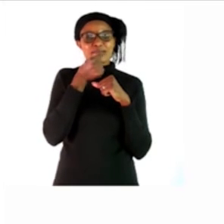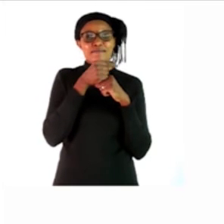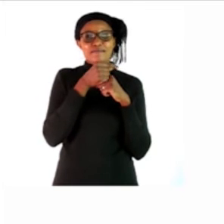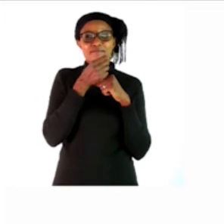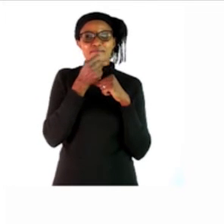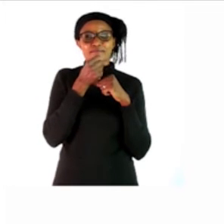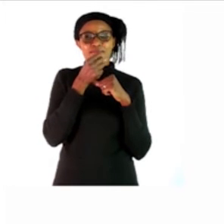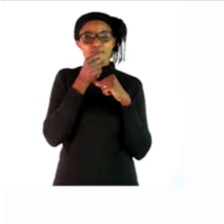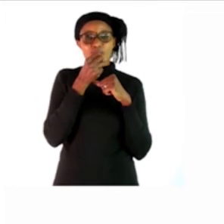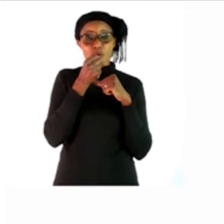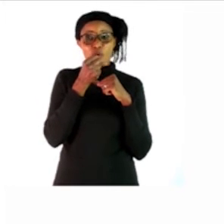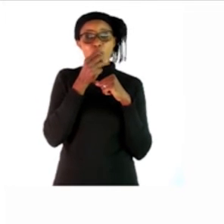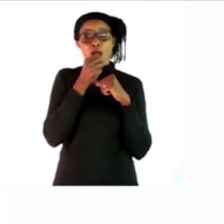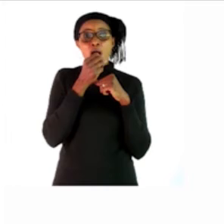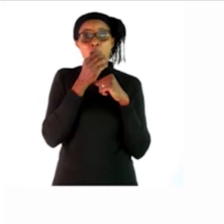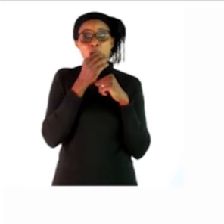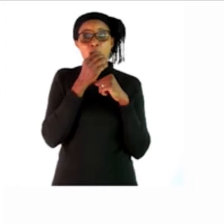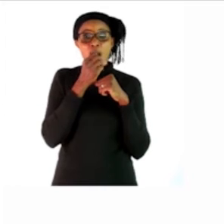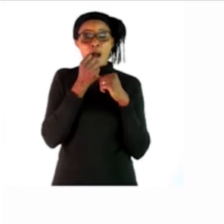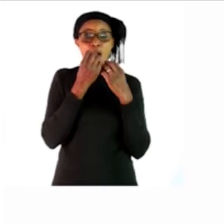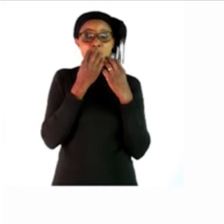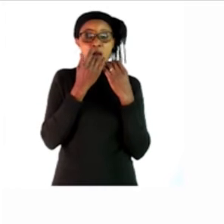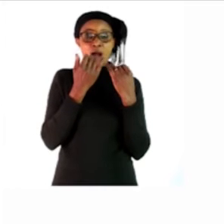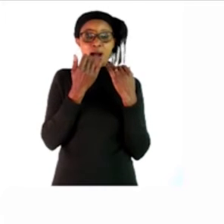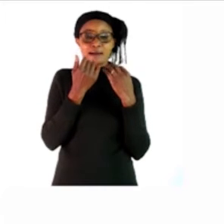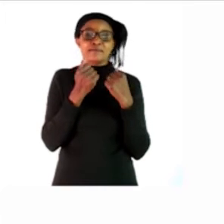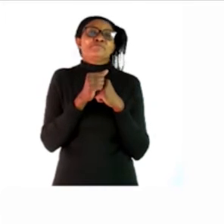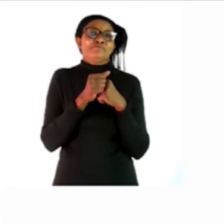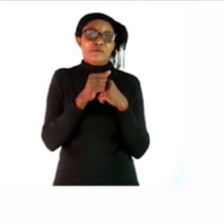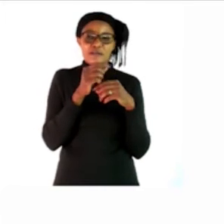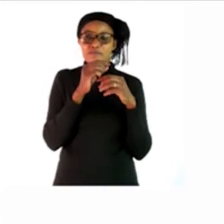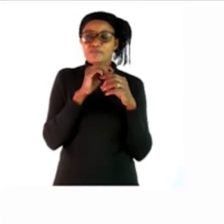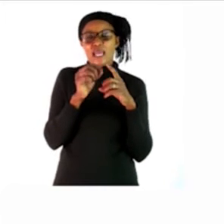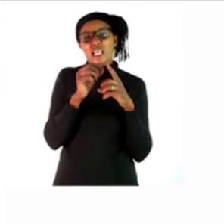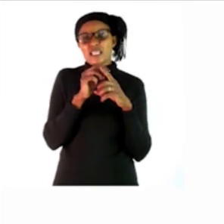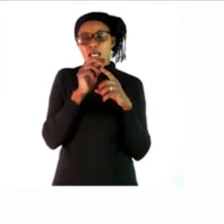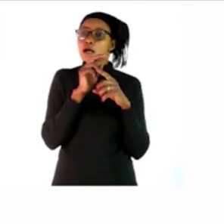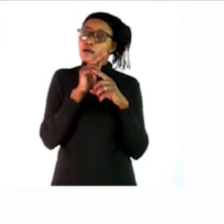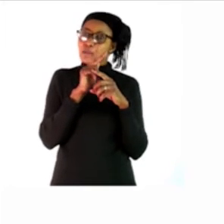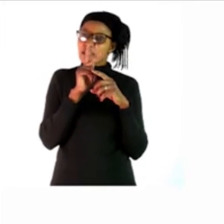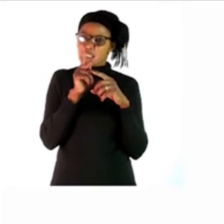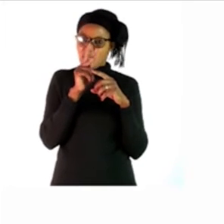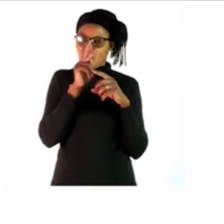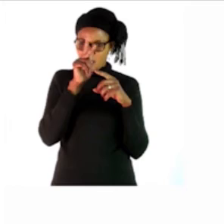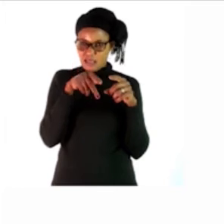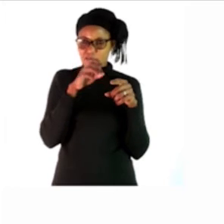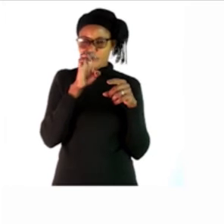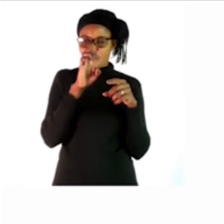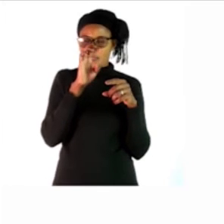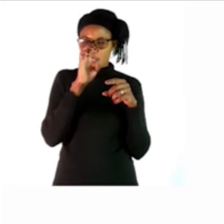oranges, watermelon, bananas, and pears. So you have to do